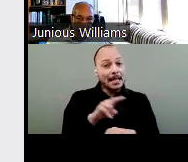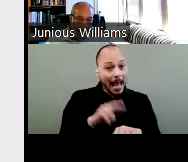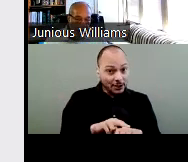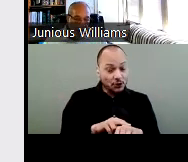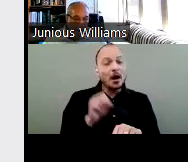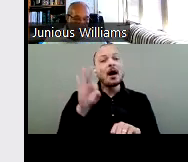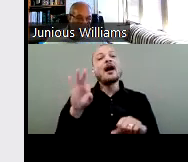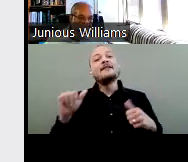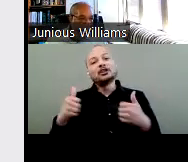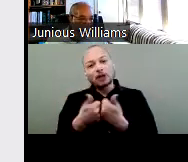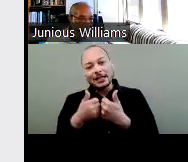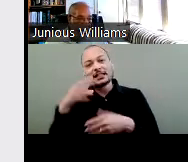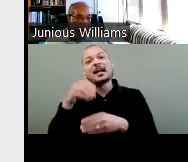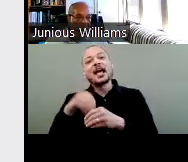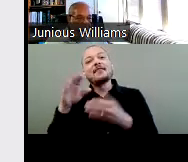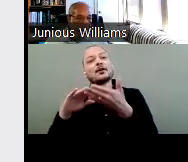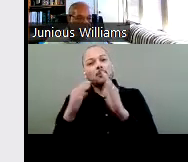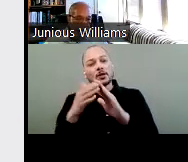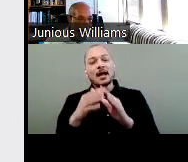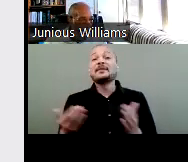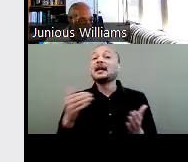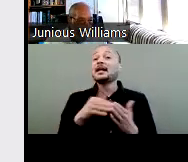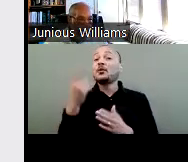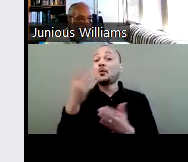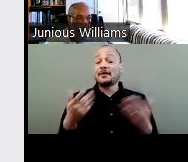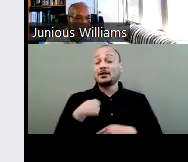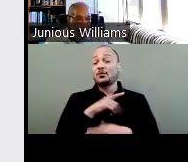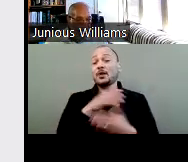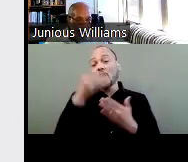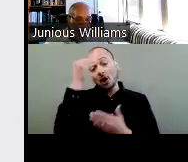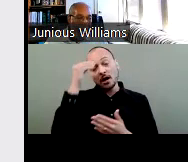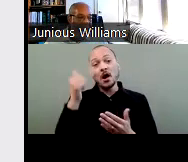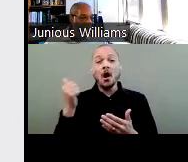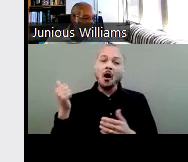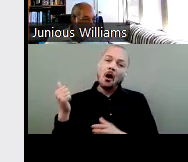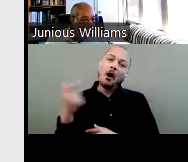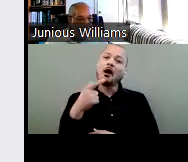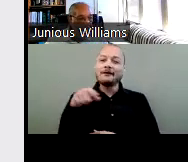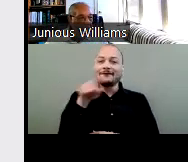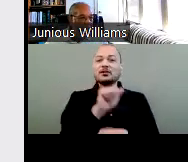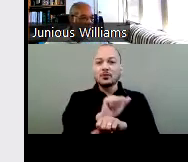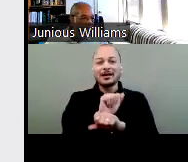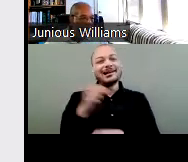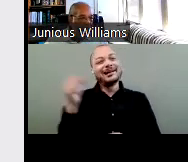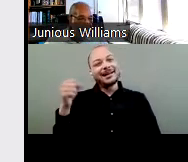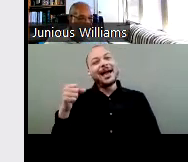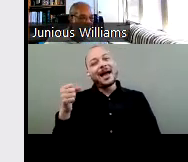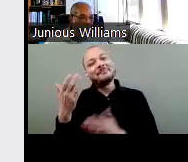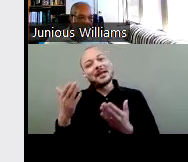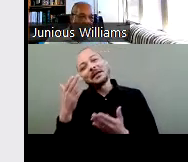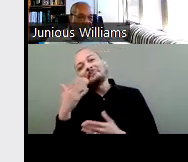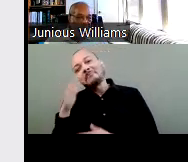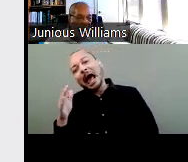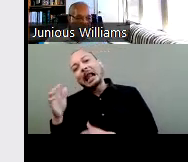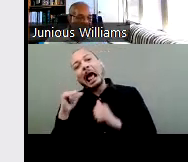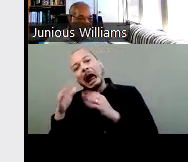the challenges in the community. And again, one of the things we're learning about all of this work, yeah, there may be a bad actor here or